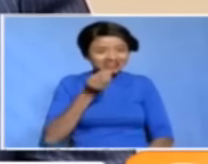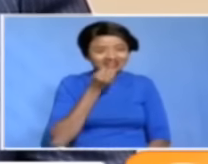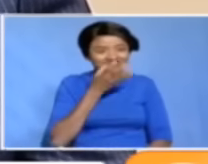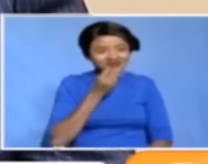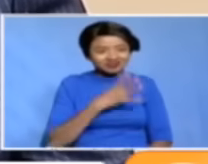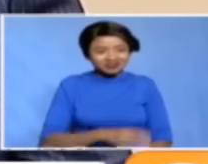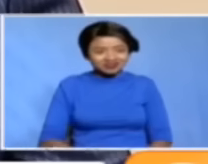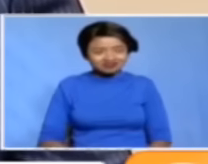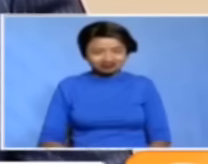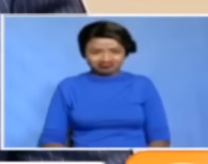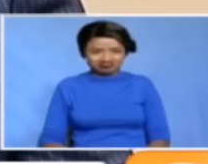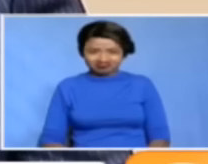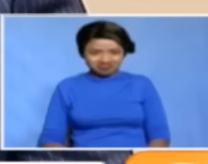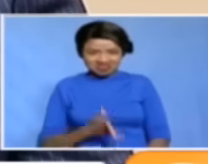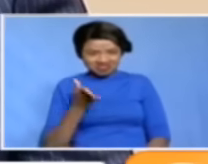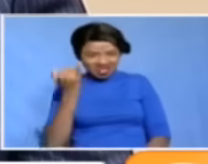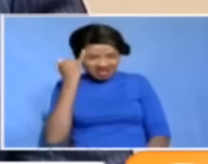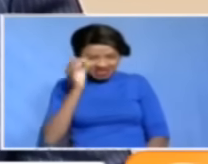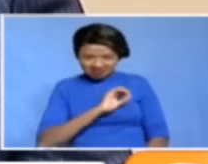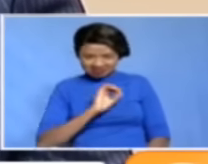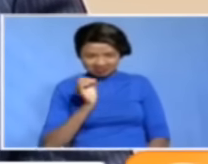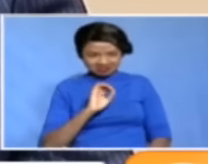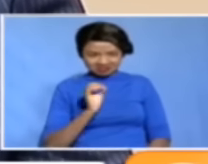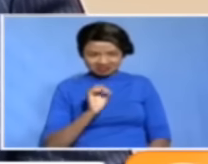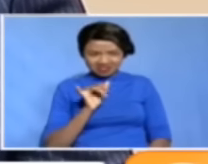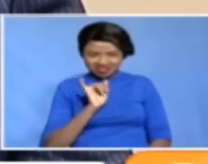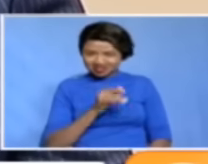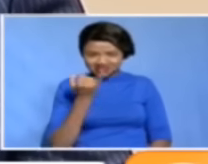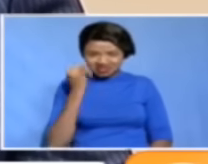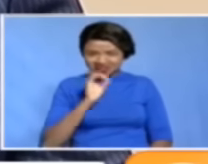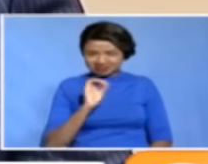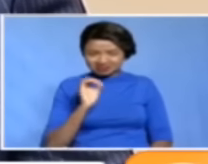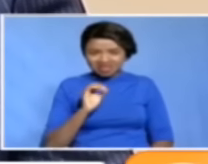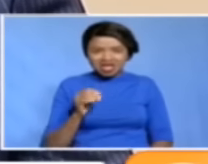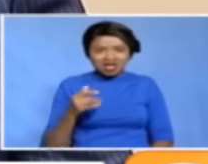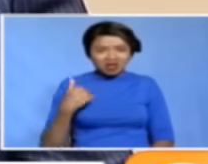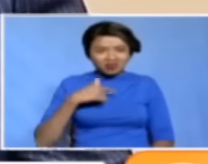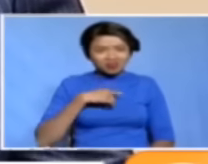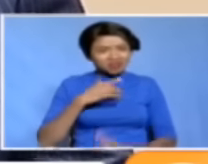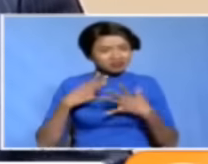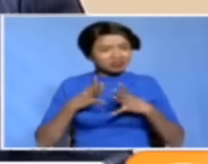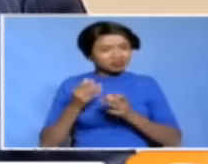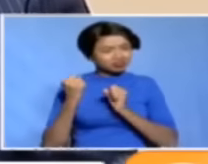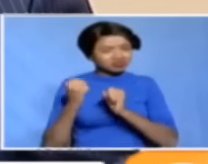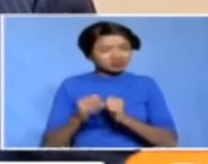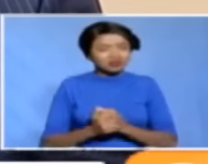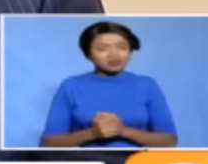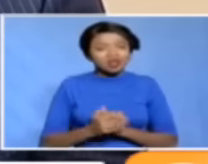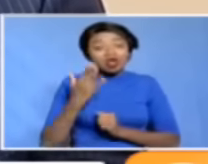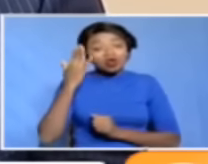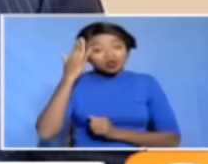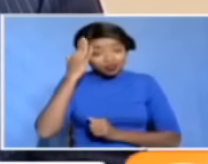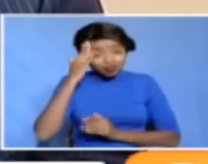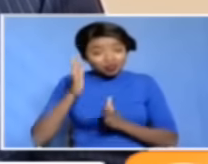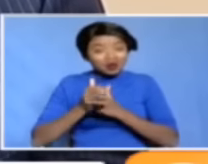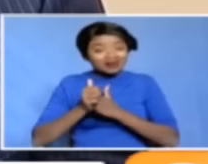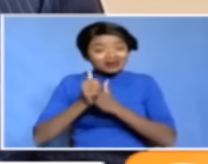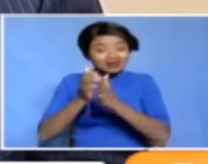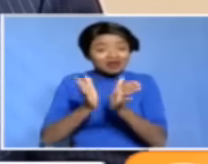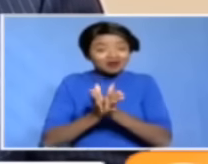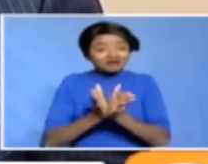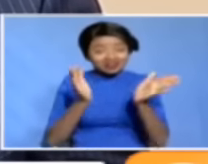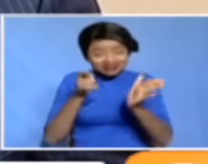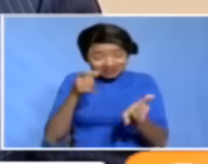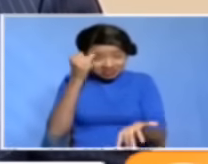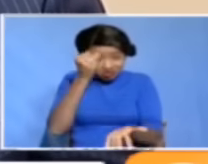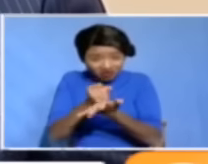at all? It was not there. It was not there. In fact, our offices were strengthening more. You know, the leader of majority's office, the only office that deals with the